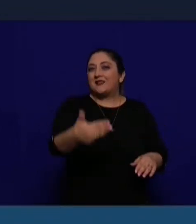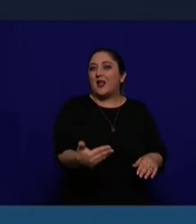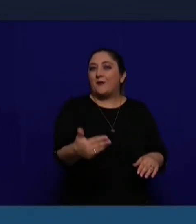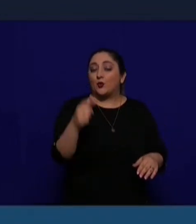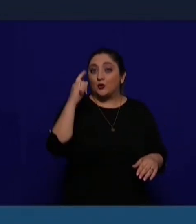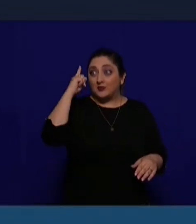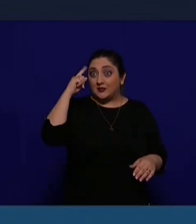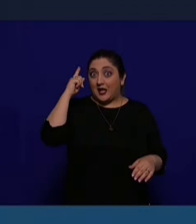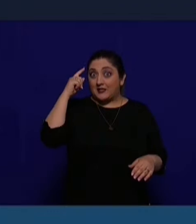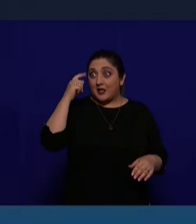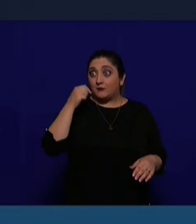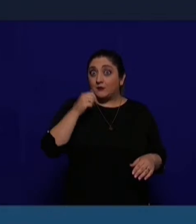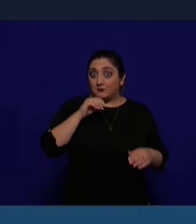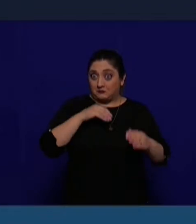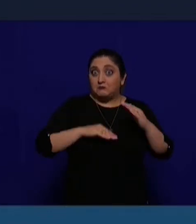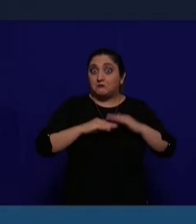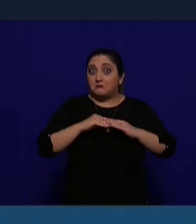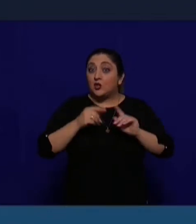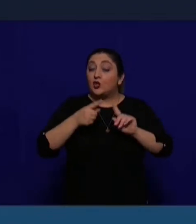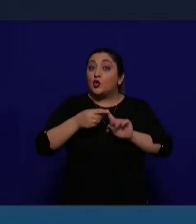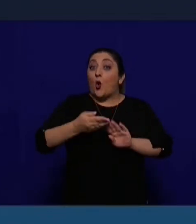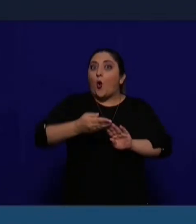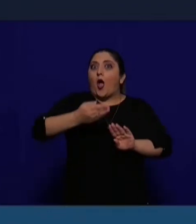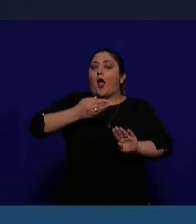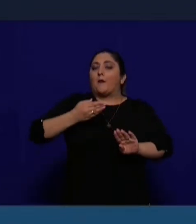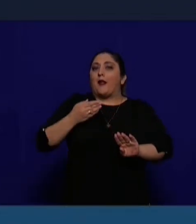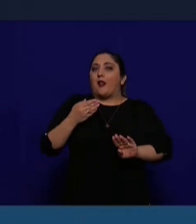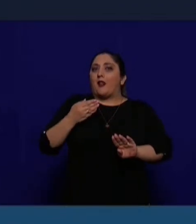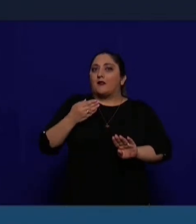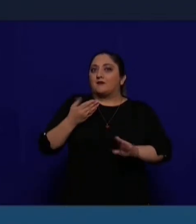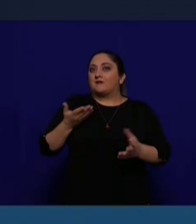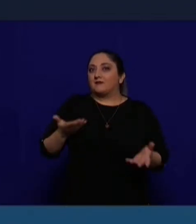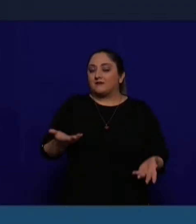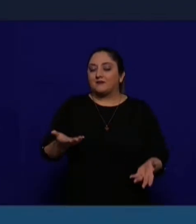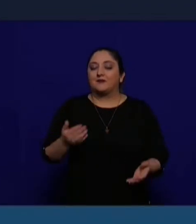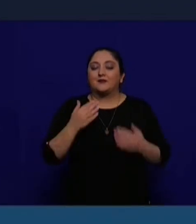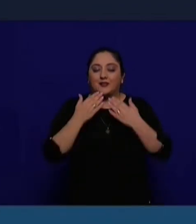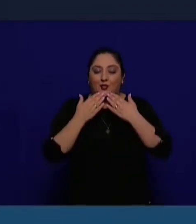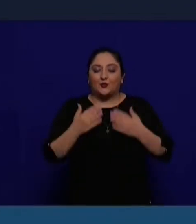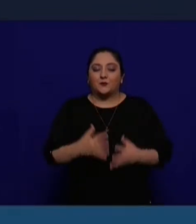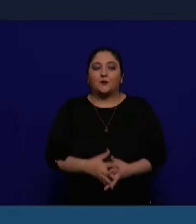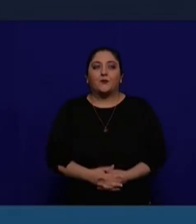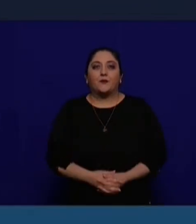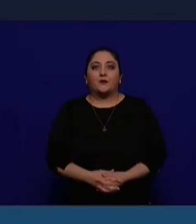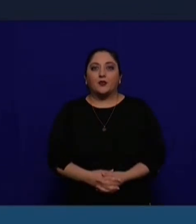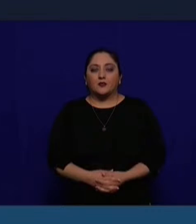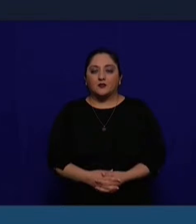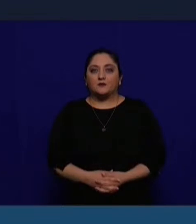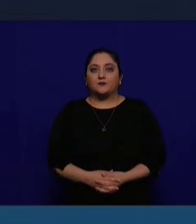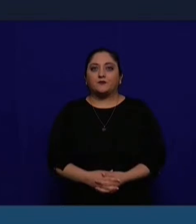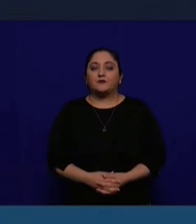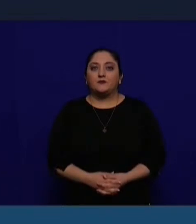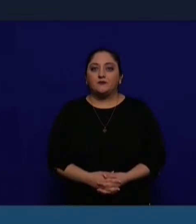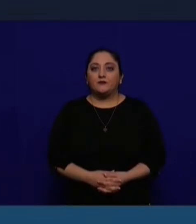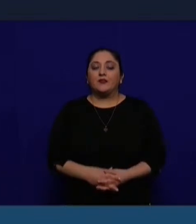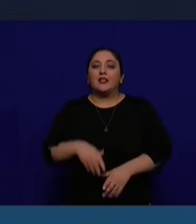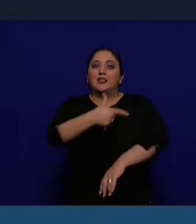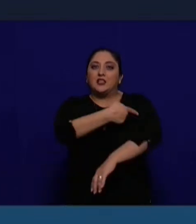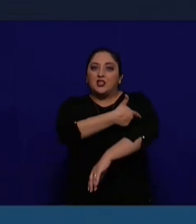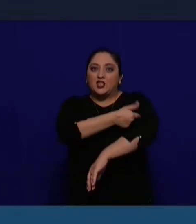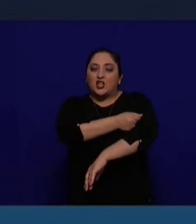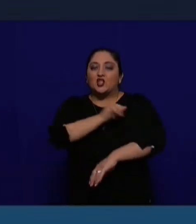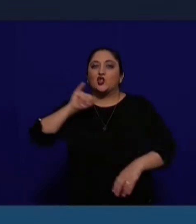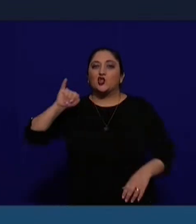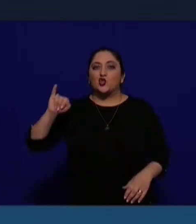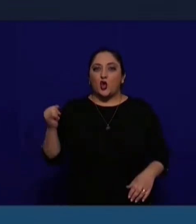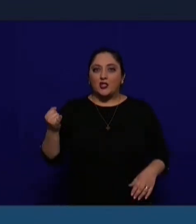allura. Ħelħuha qabel il-herd immunity. Grazzi. Grazzi Glenn. Fuq it-tilqima tal-Johnson & Johnson din